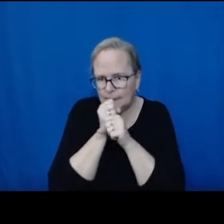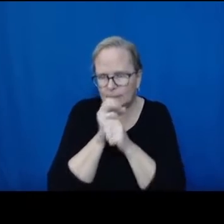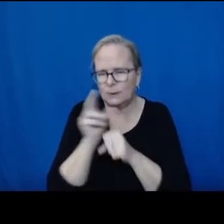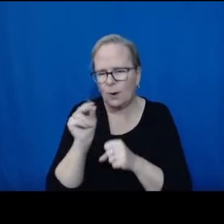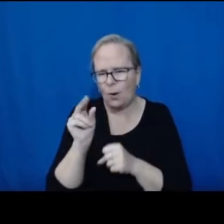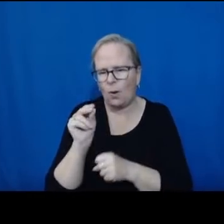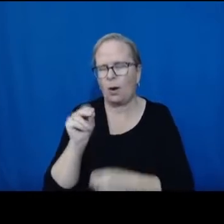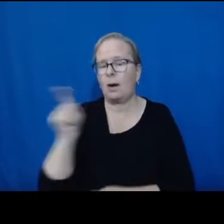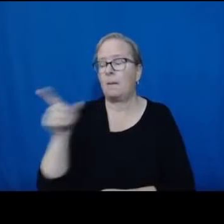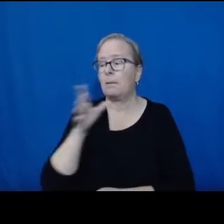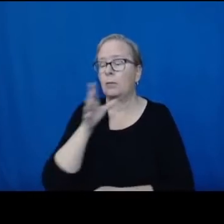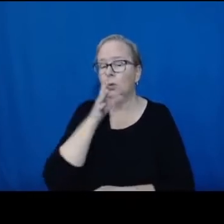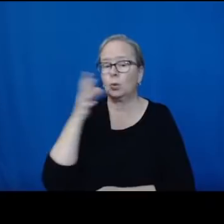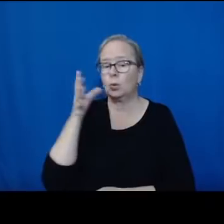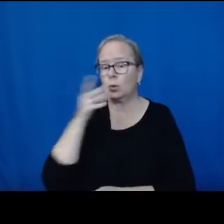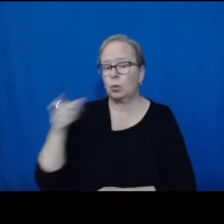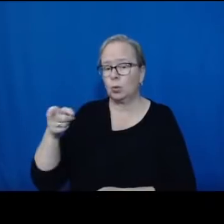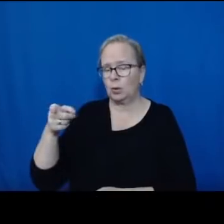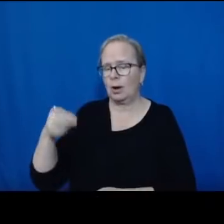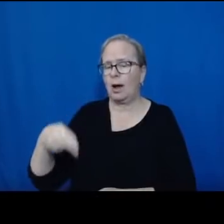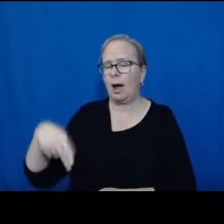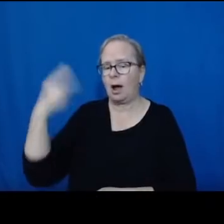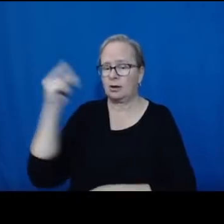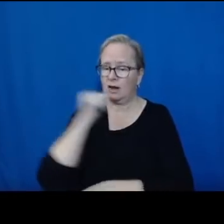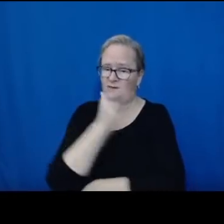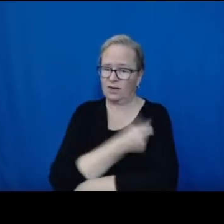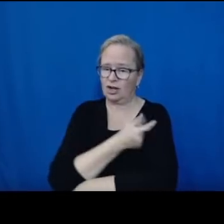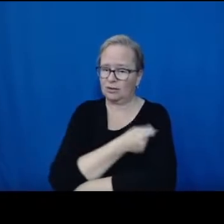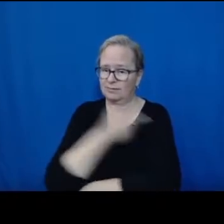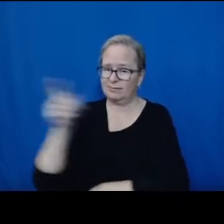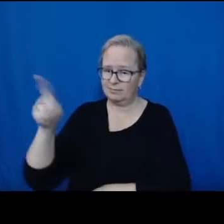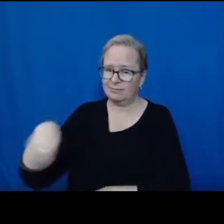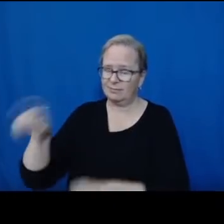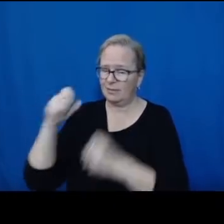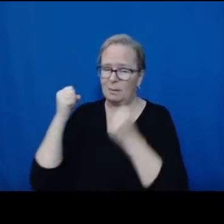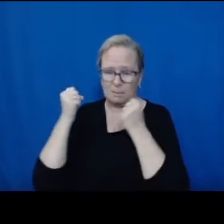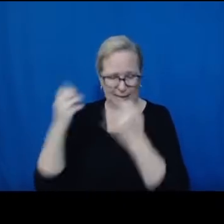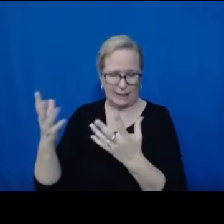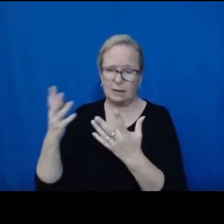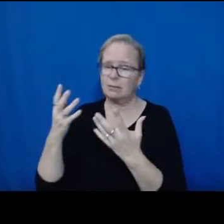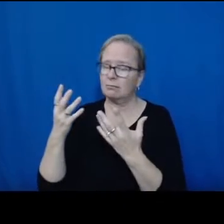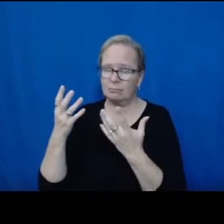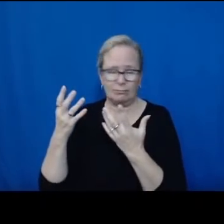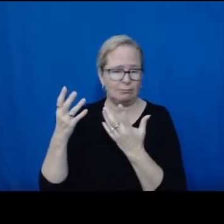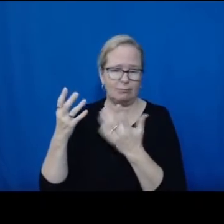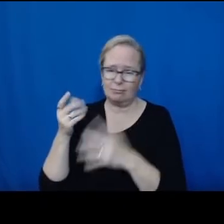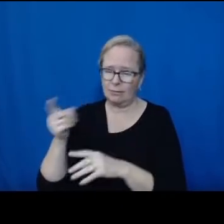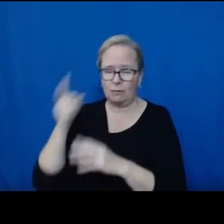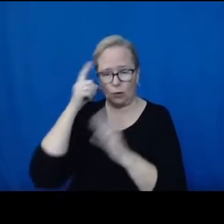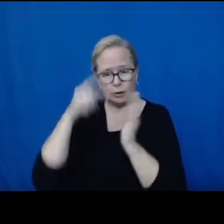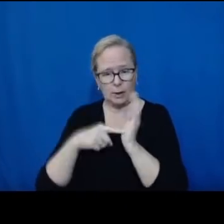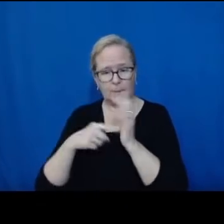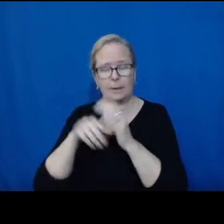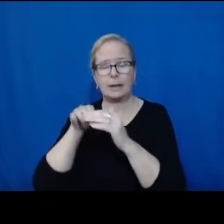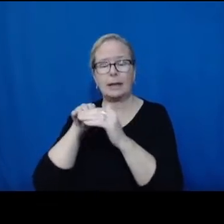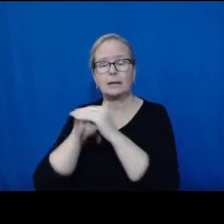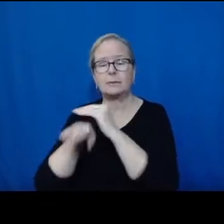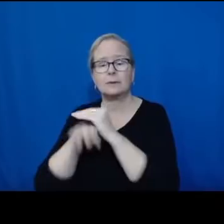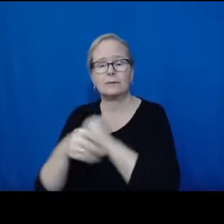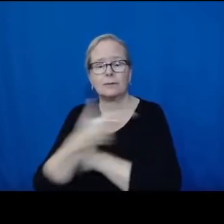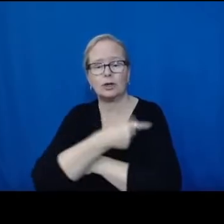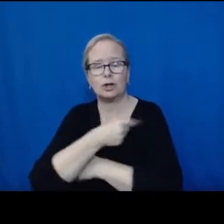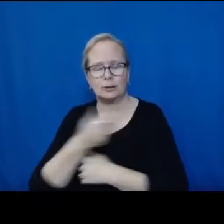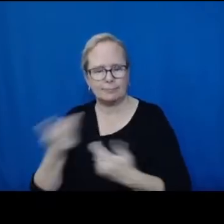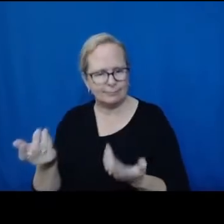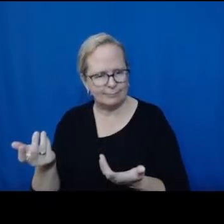of non-vaccination. There could be multiple reasons for that, including access to vaccines,